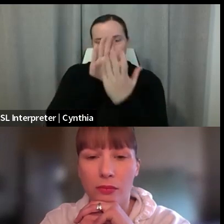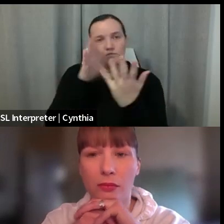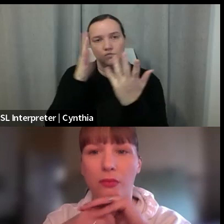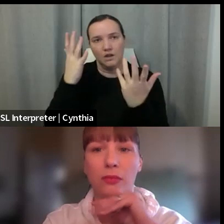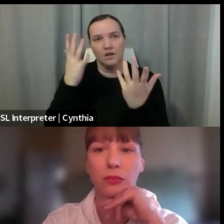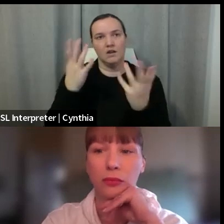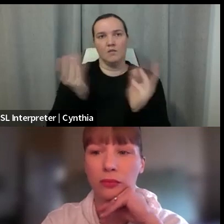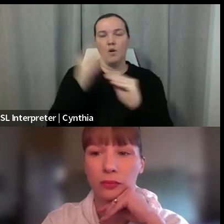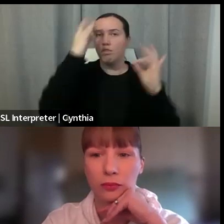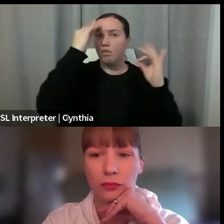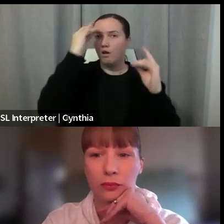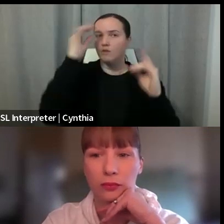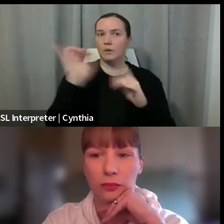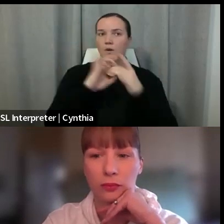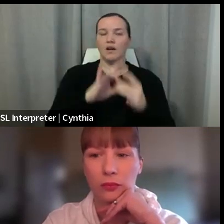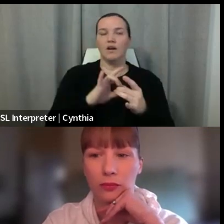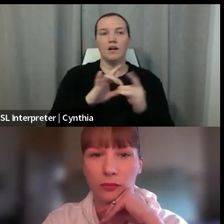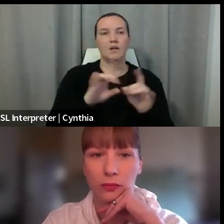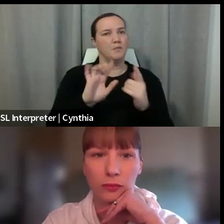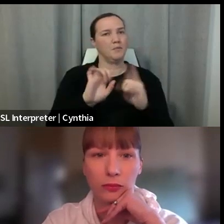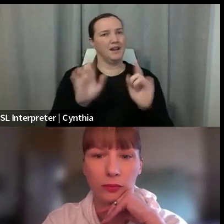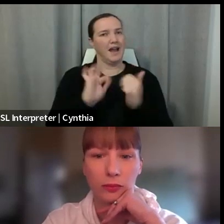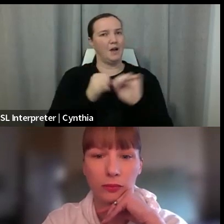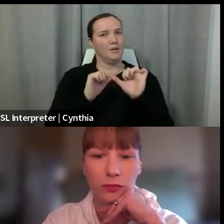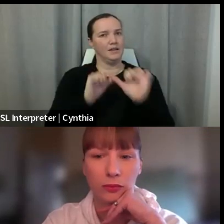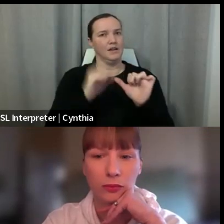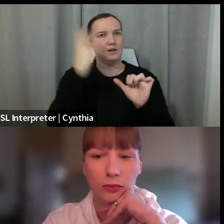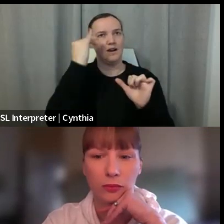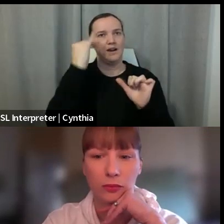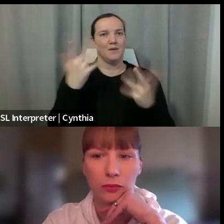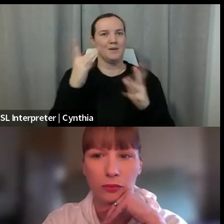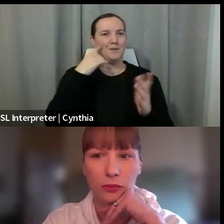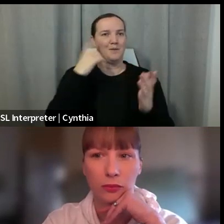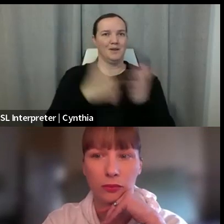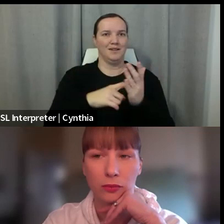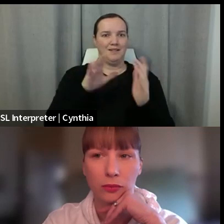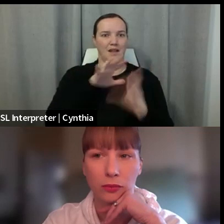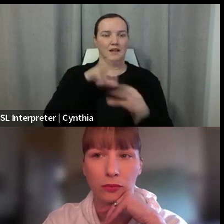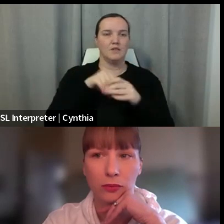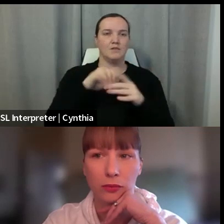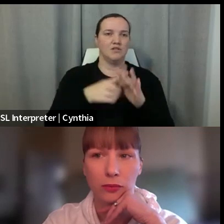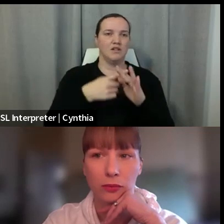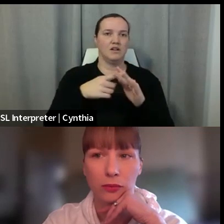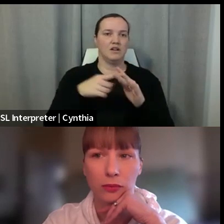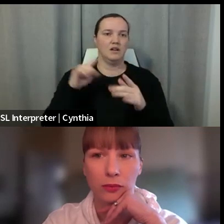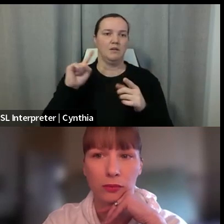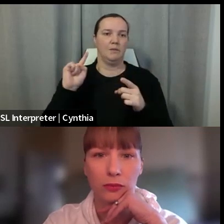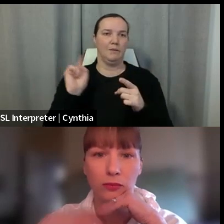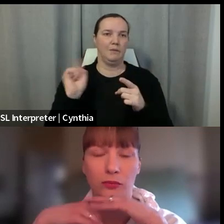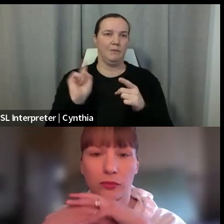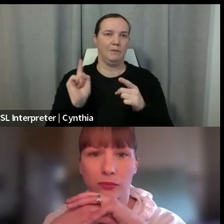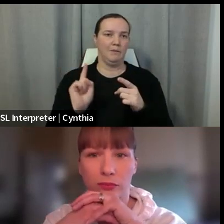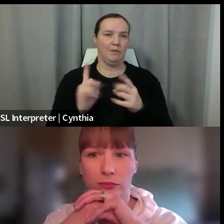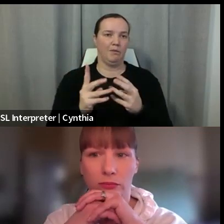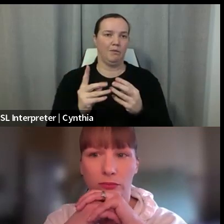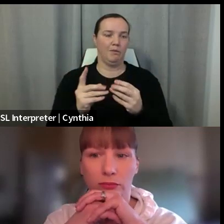more thoughtful way. And how do we keep that sustained? Because we've already seen that level of engagement start to, kind